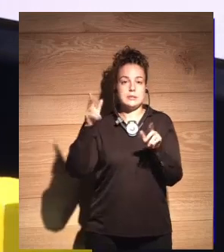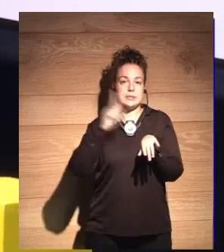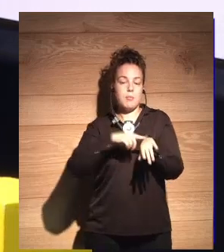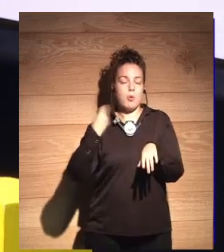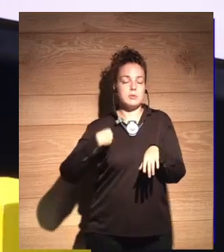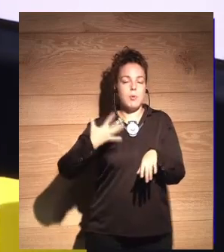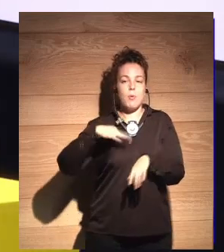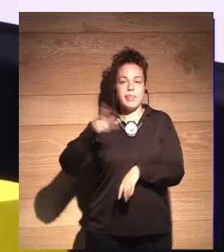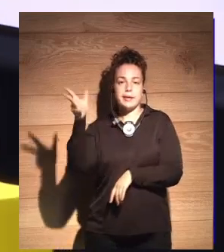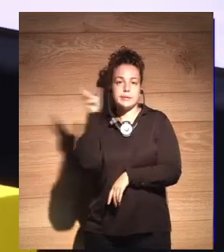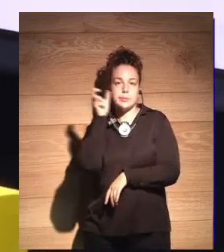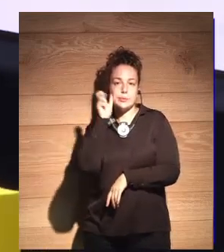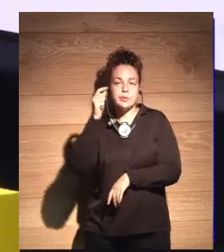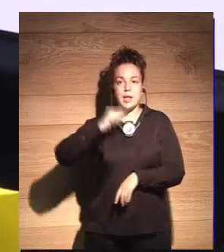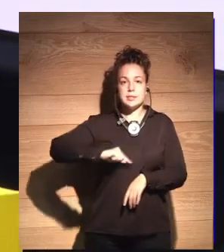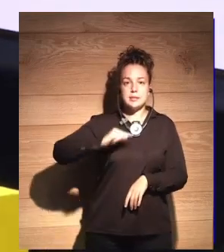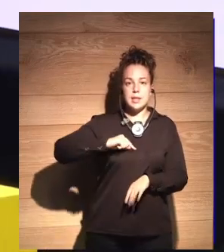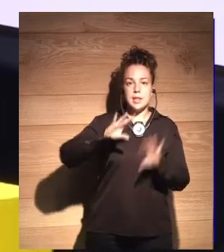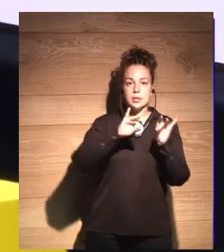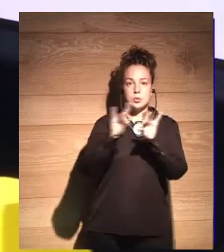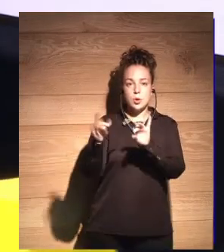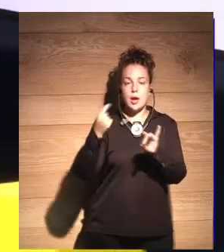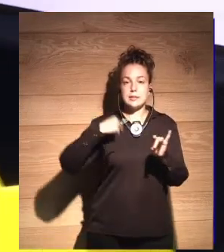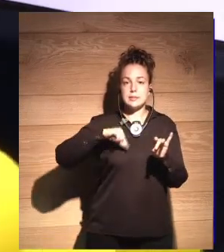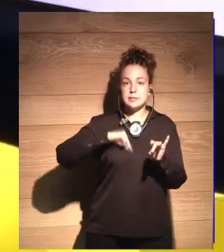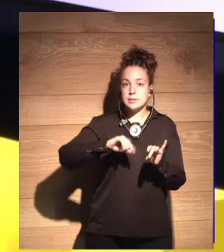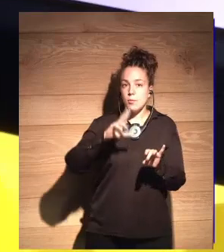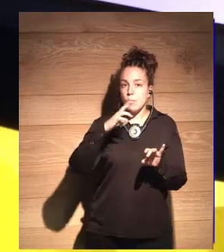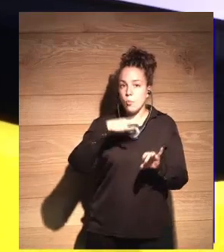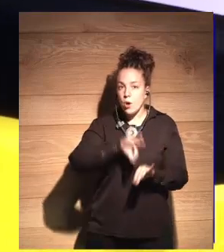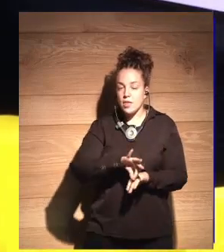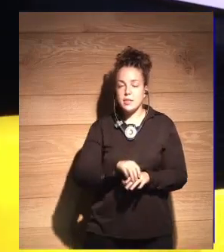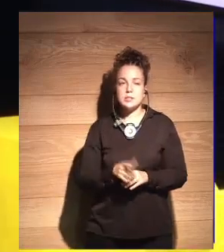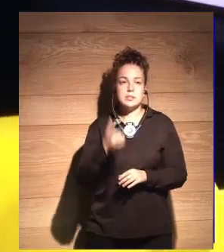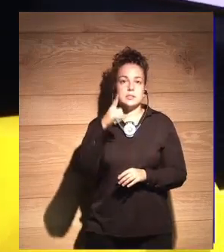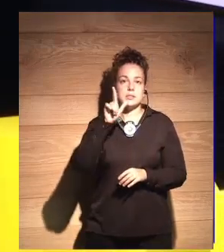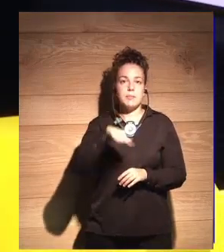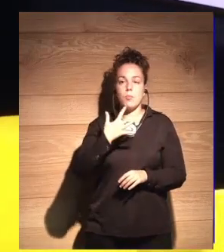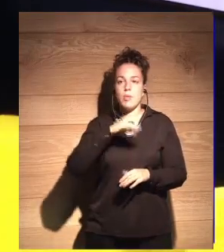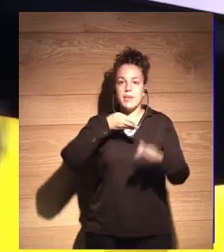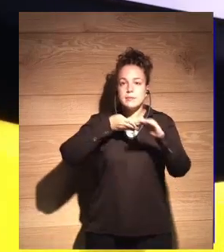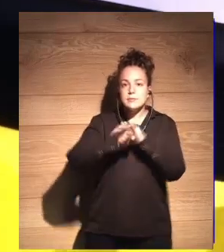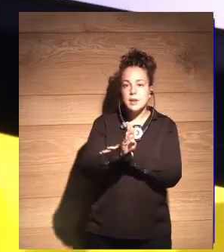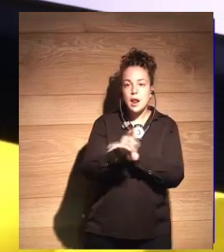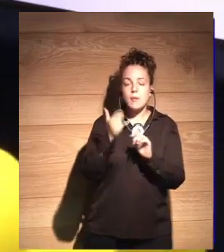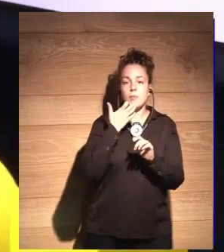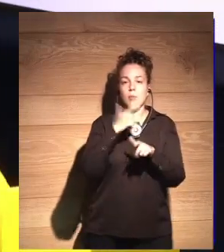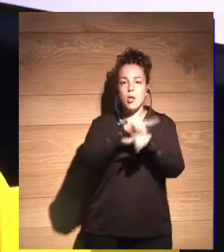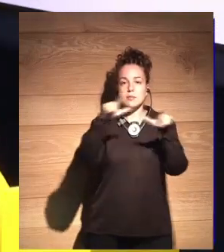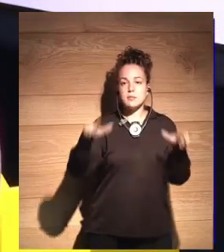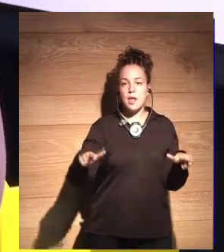of touch. You can walk into a room with a window and know what it's like outside. A window is a calm